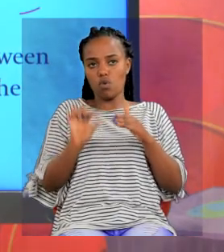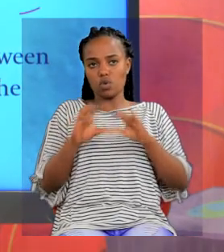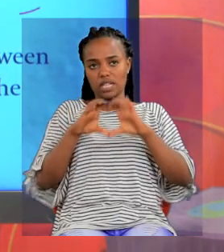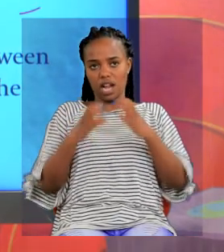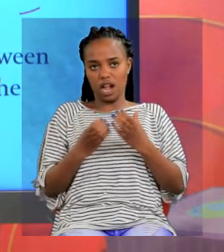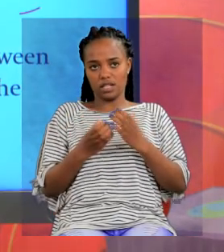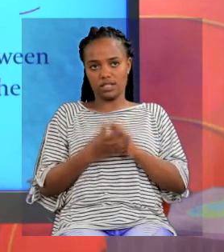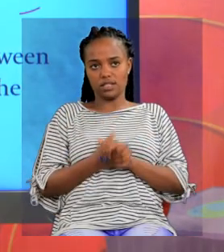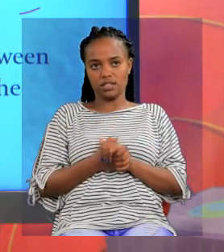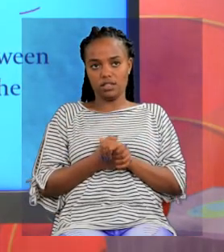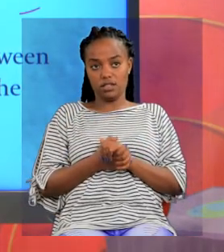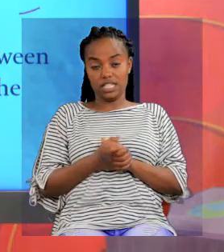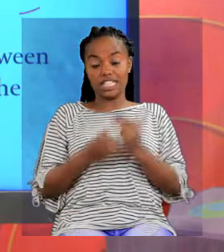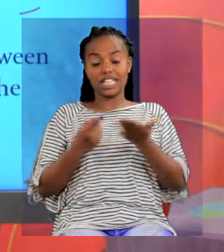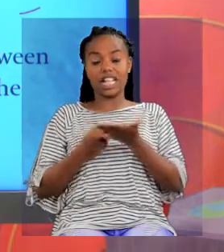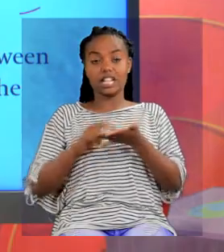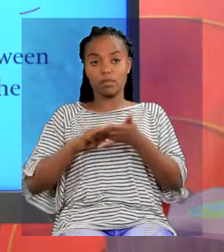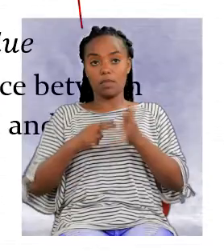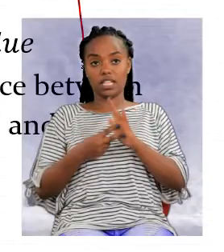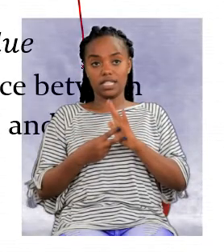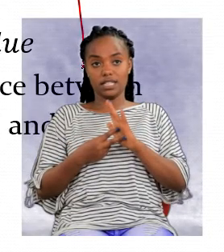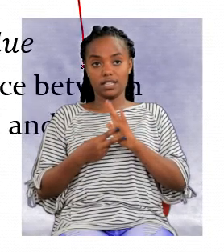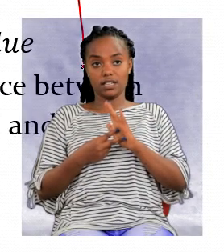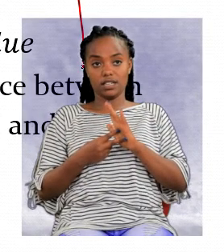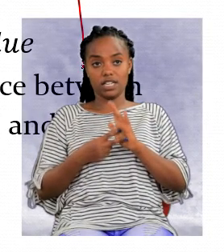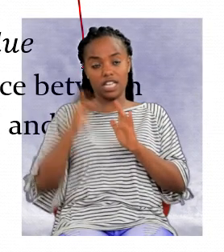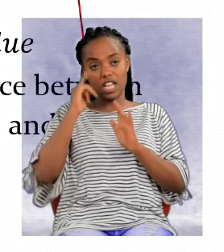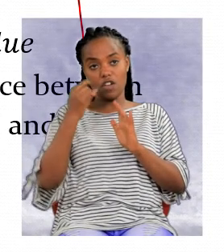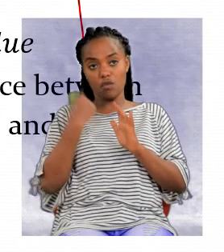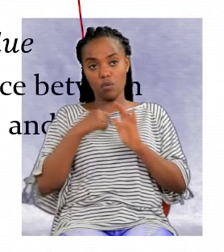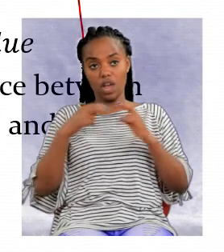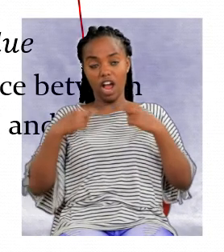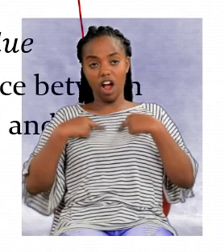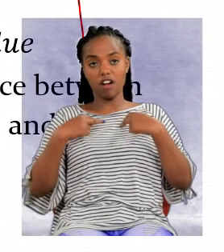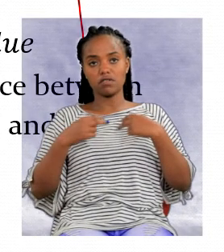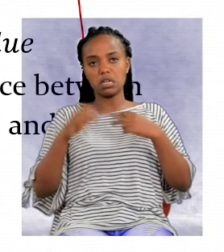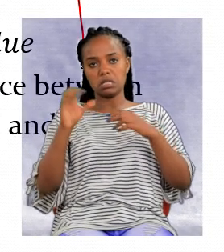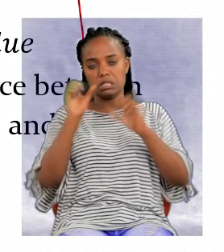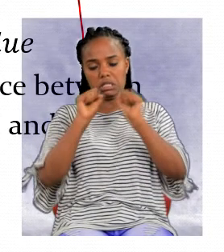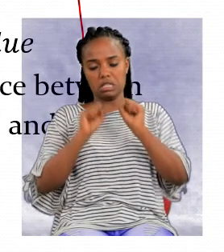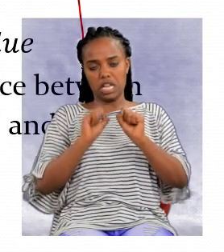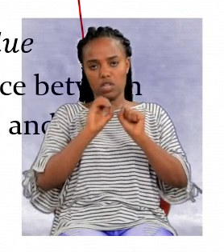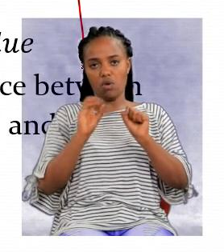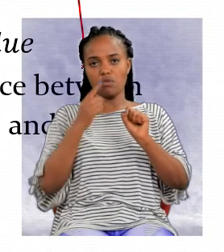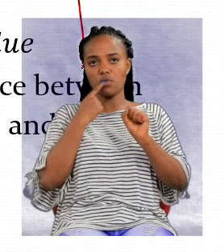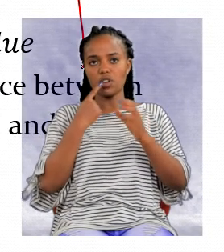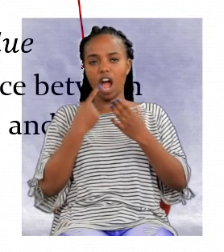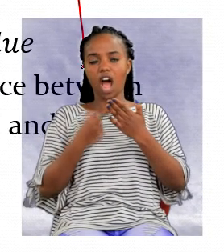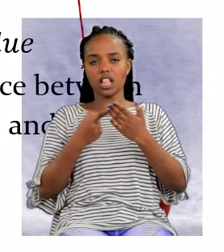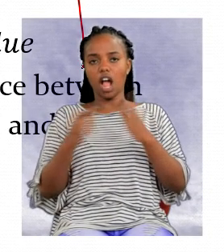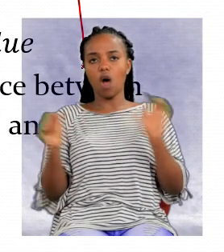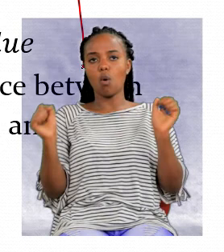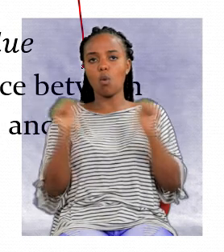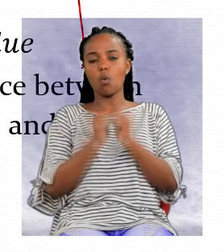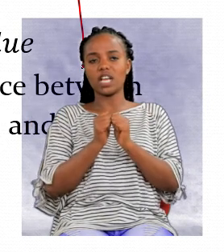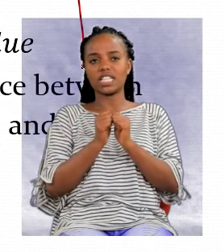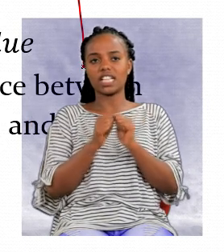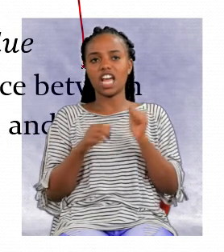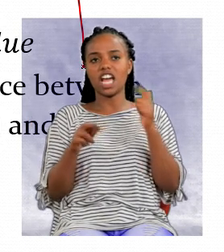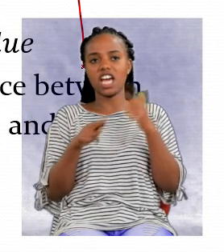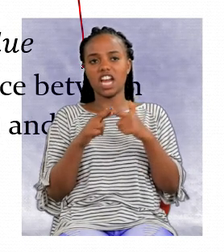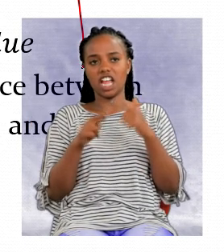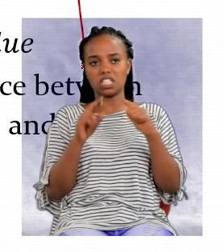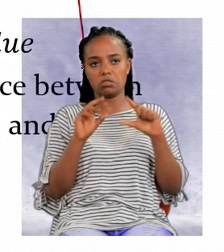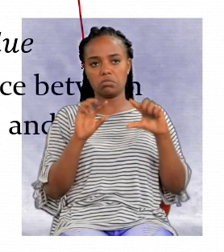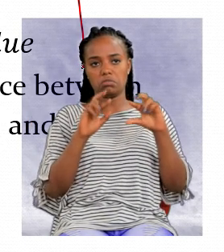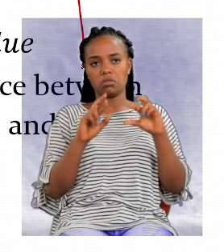class. This means if we have a certain set of data with arranged in it's